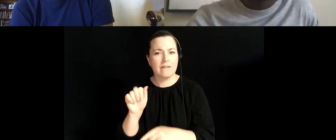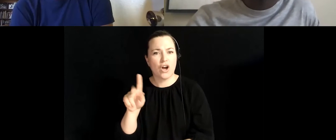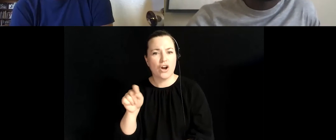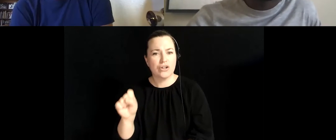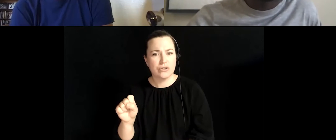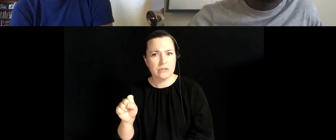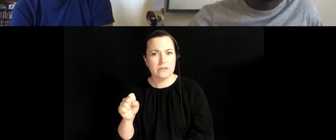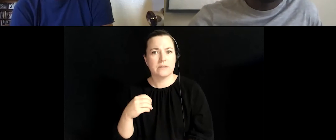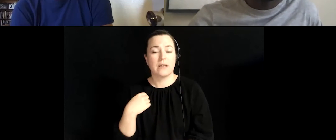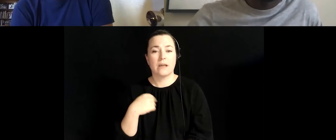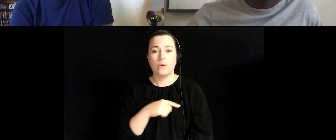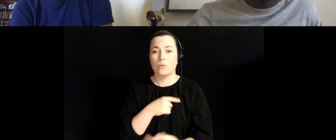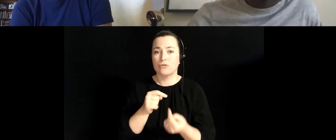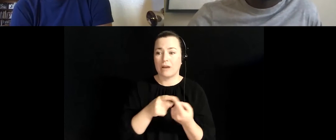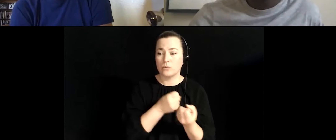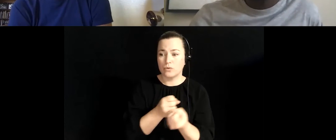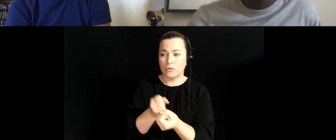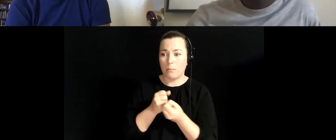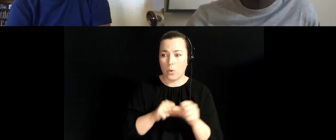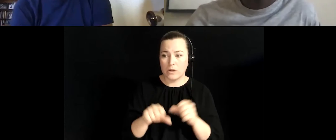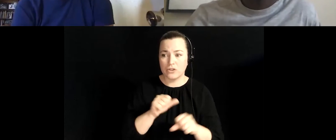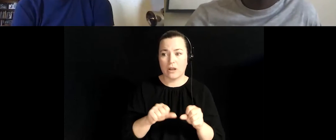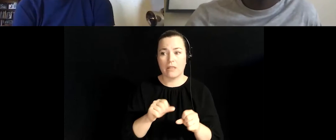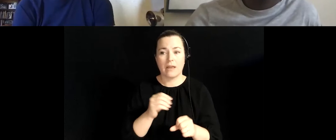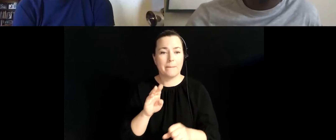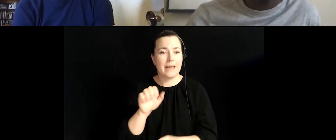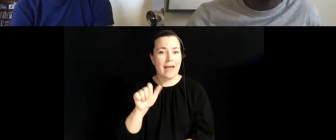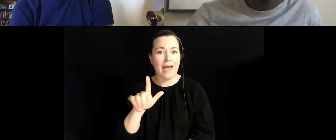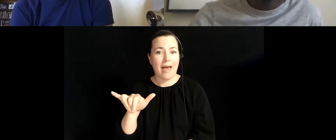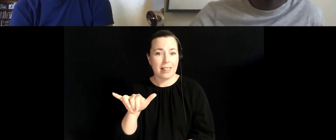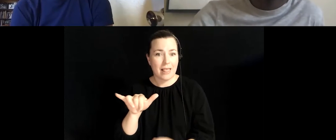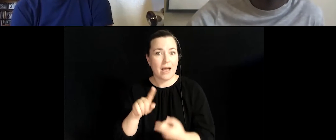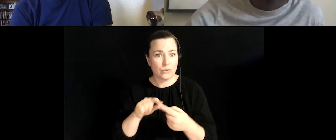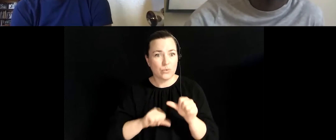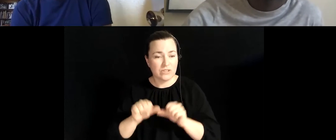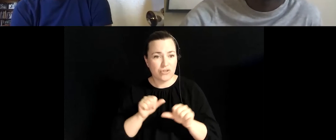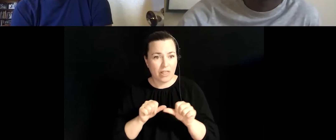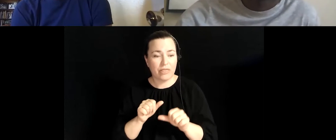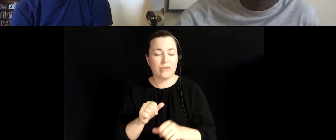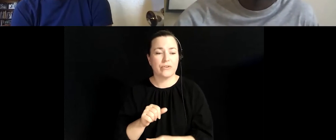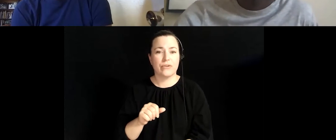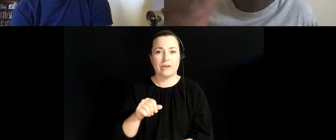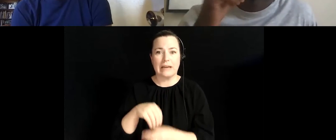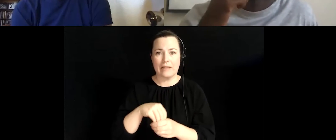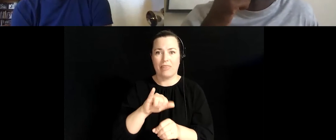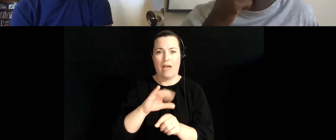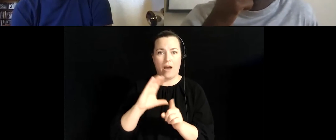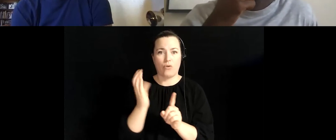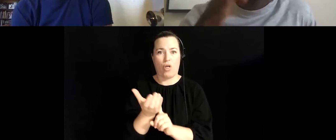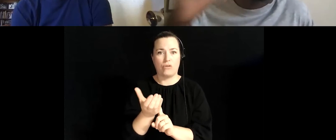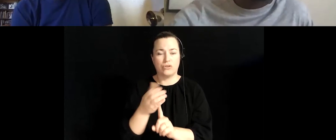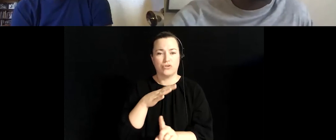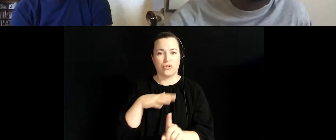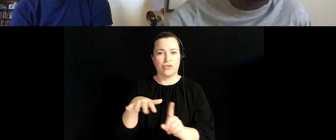support each other, to be allies to each other, and to the culture field. So I love